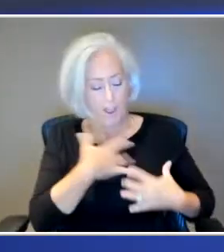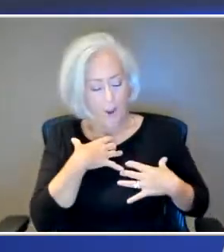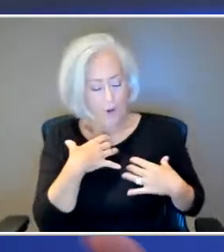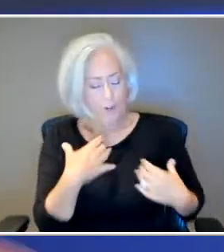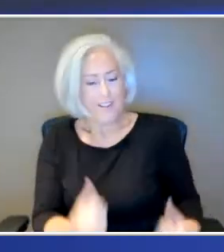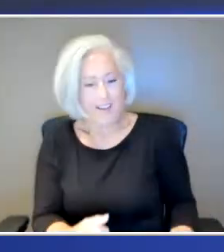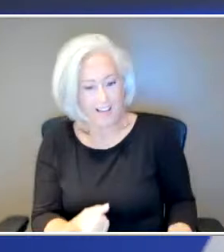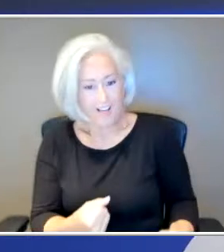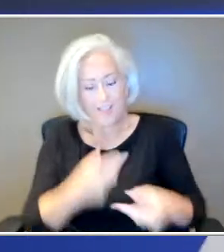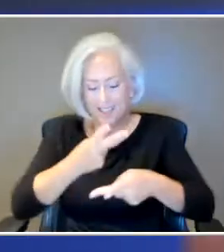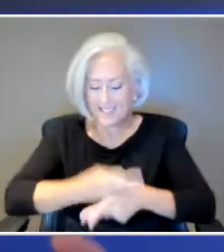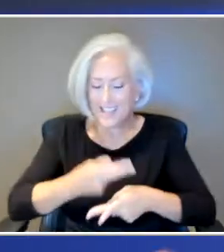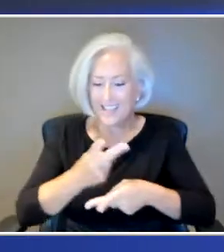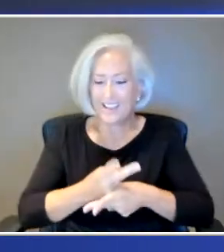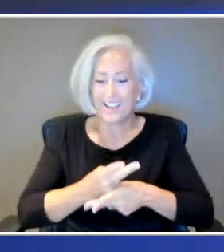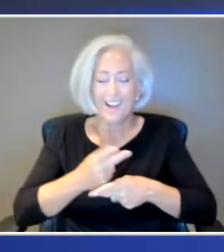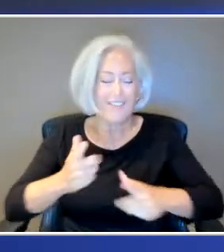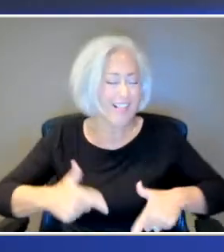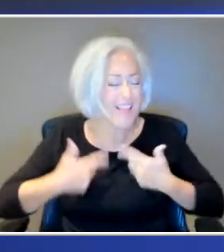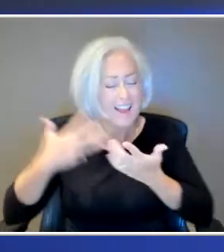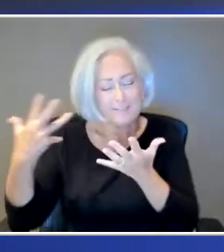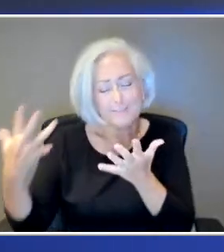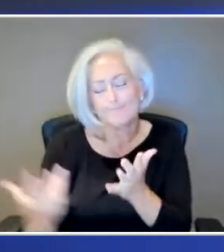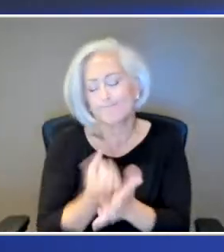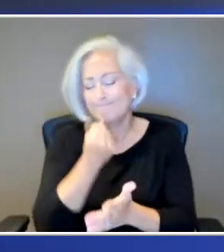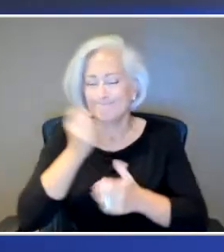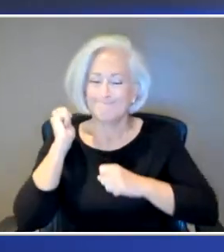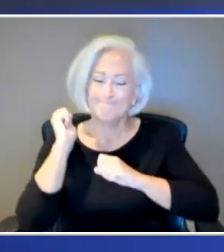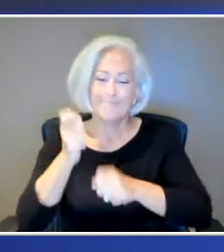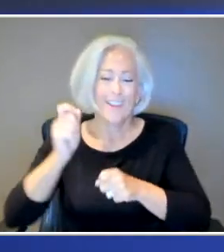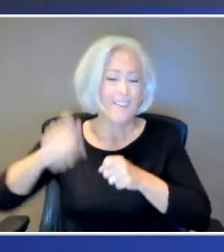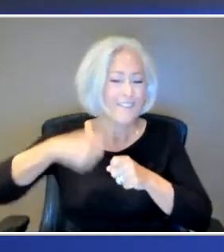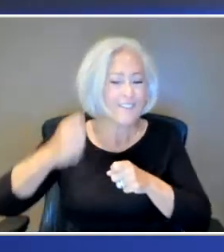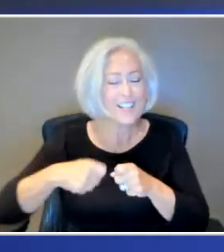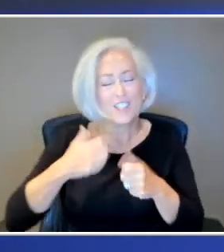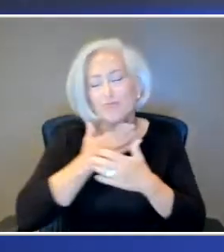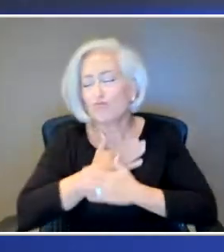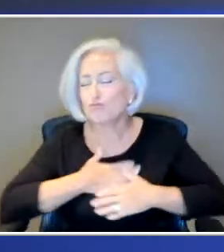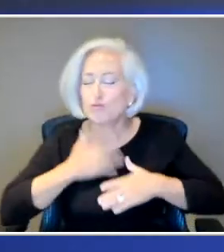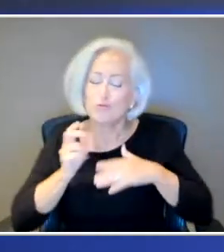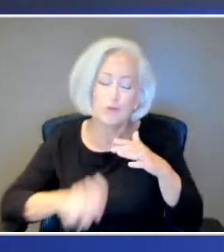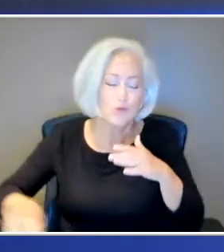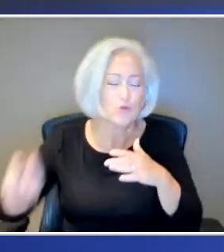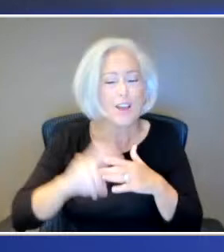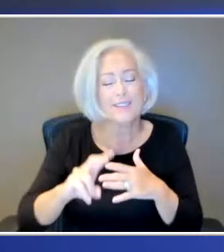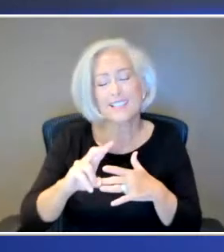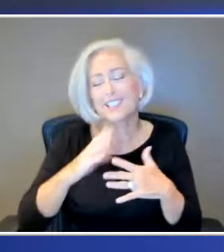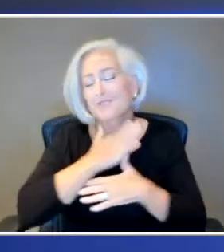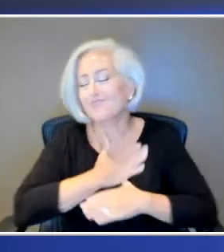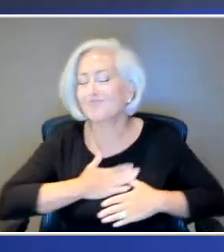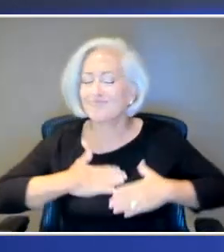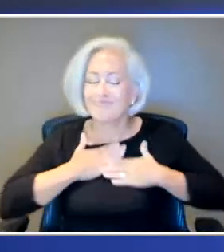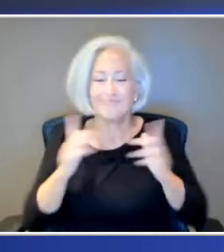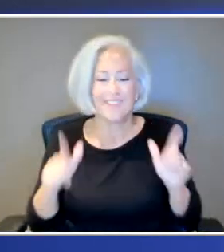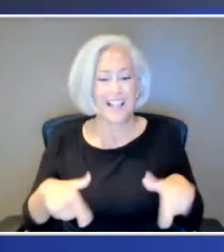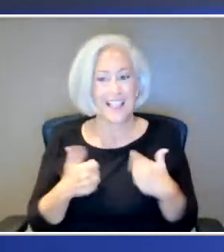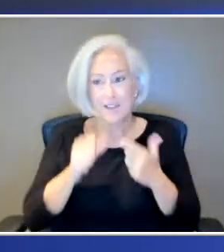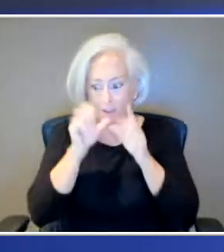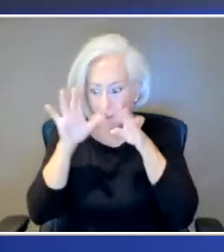fishing trips and scuba trips and all the things that people love doing in life. Feed your soul. Correct. There you go. And don't focus